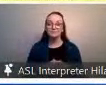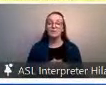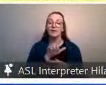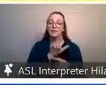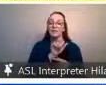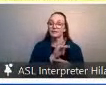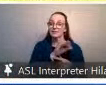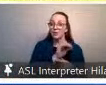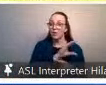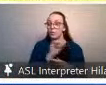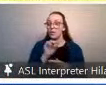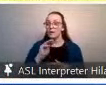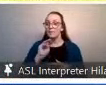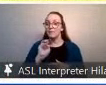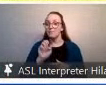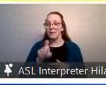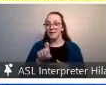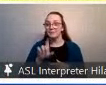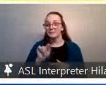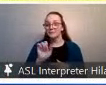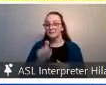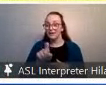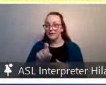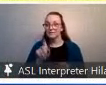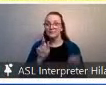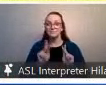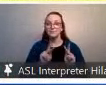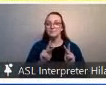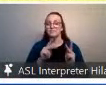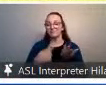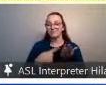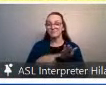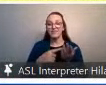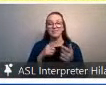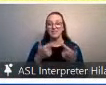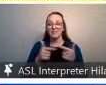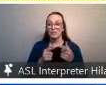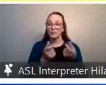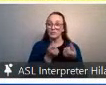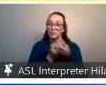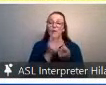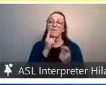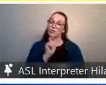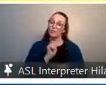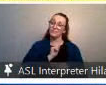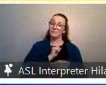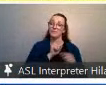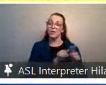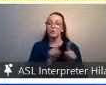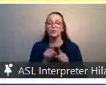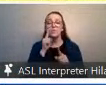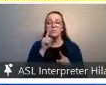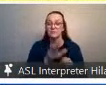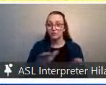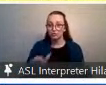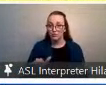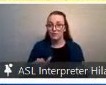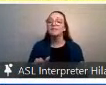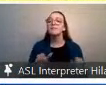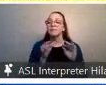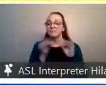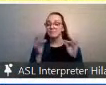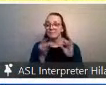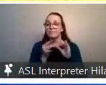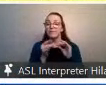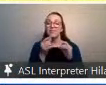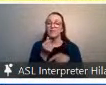highlighted the importance of language support, not just for themselves, but also for their children. They shared how multilingual